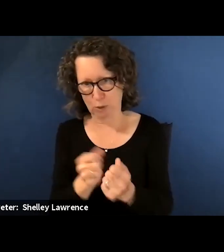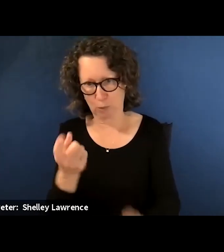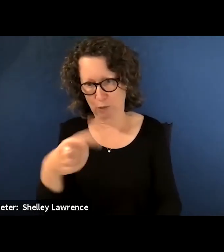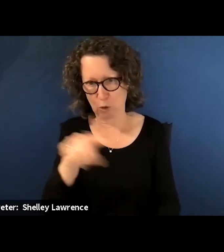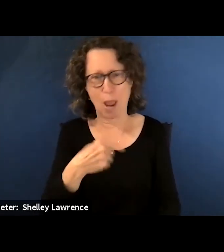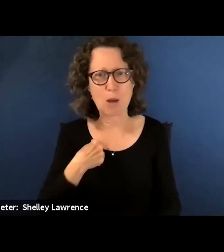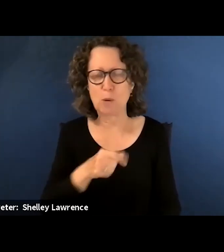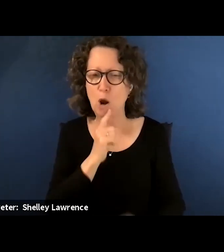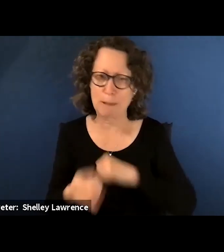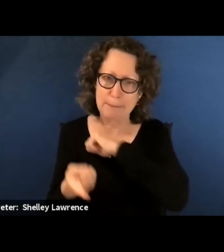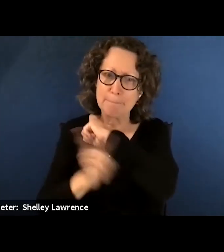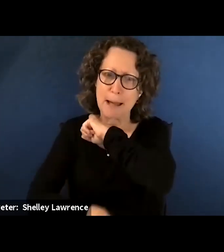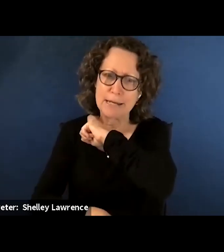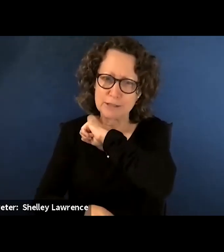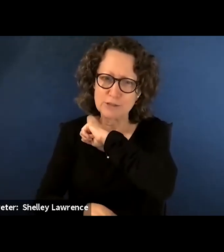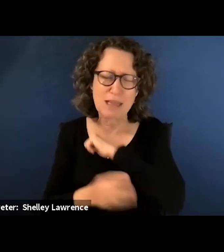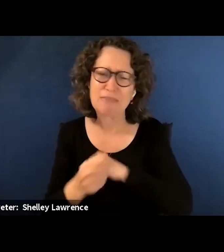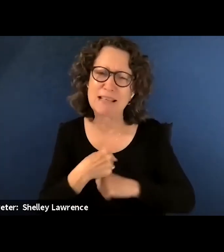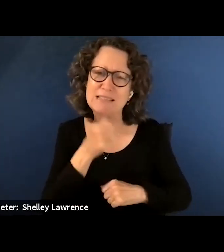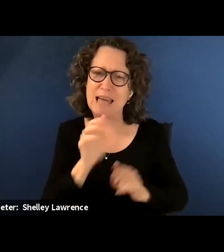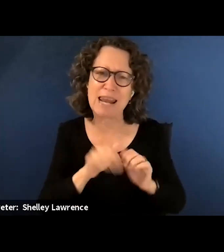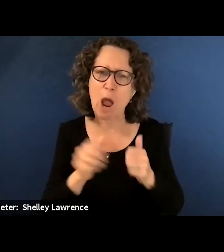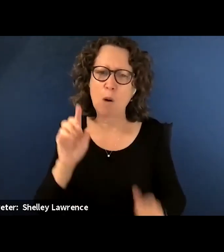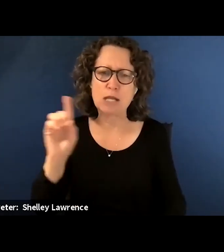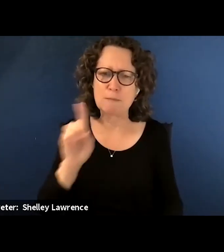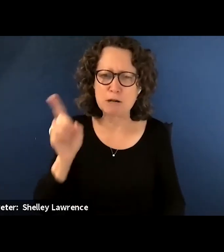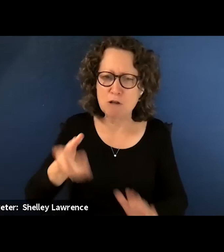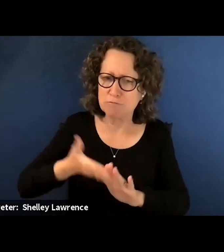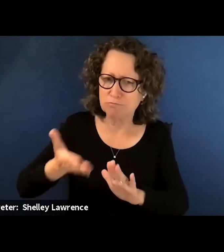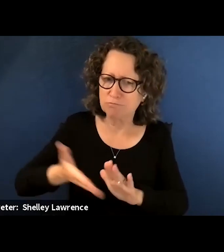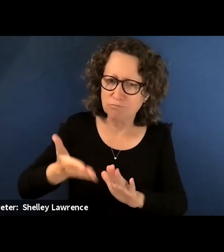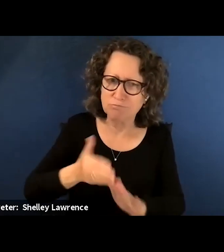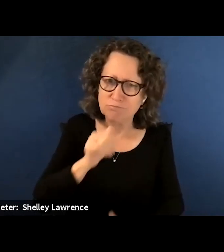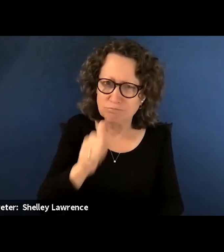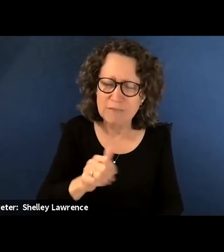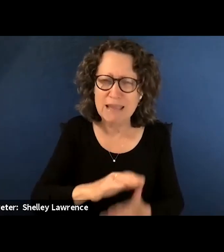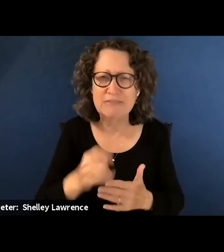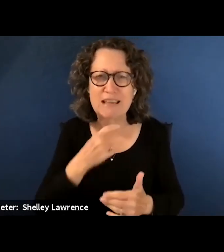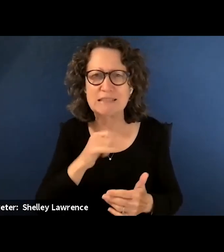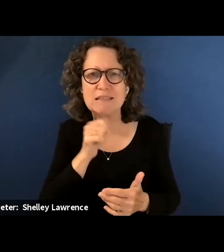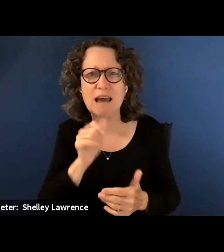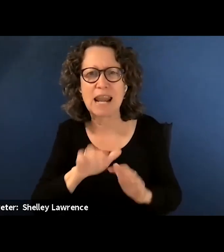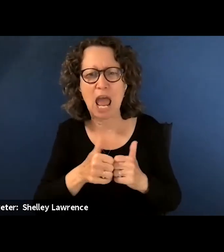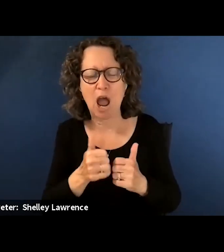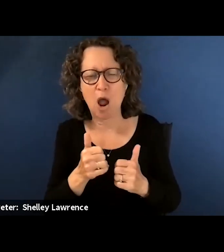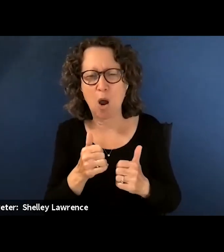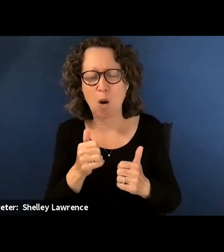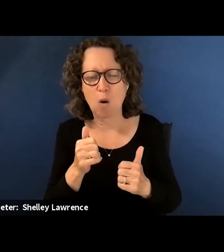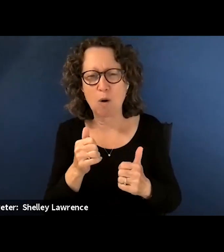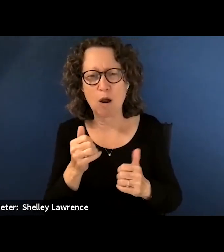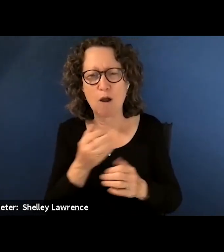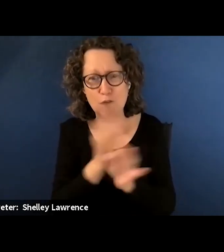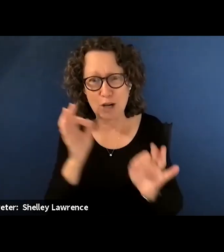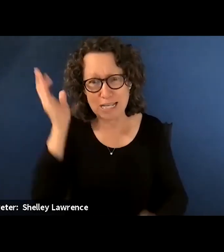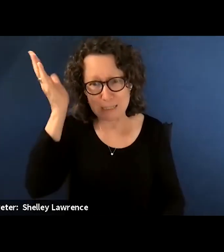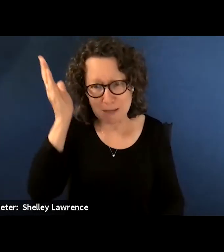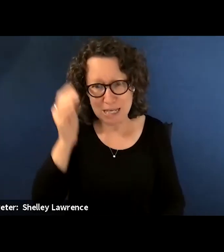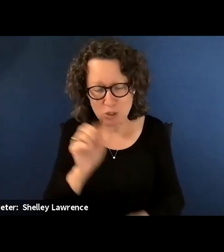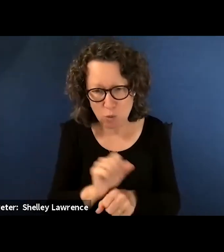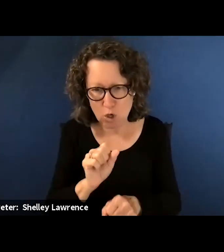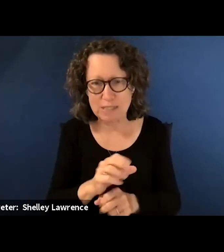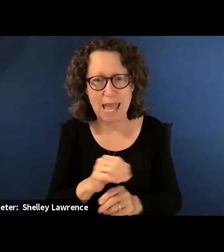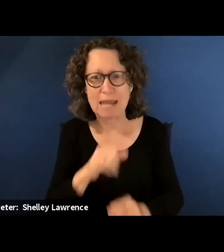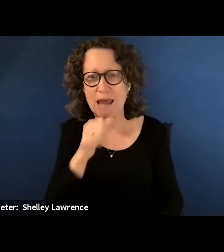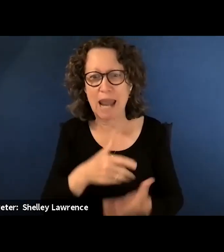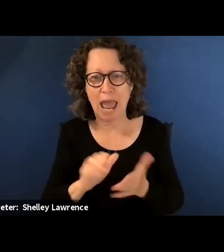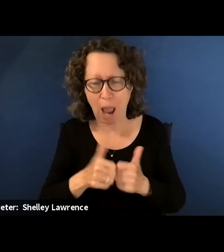we are being punished. And that is not how a democracy works. And that is not how freedom of speech works. And that is not how public access